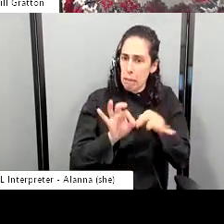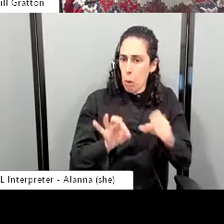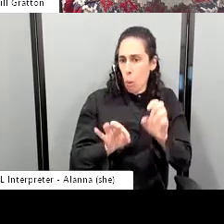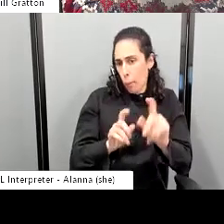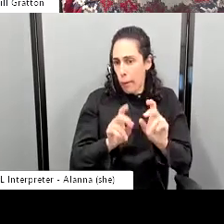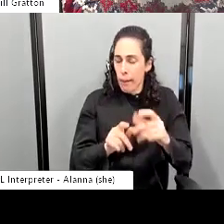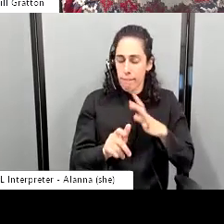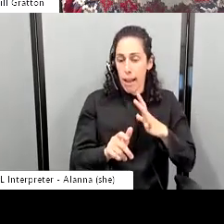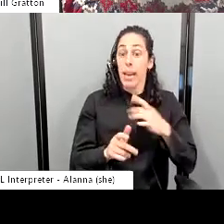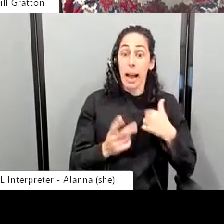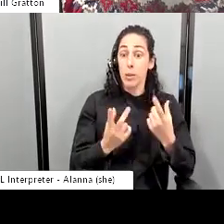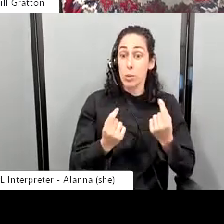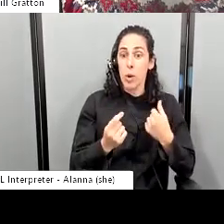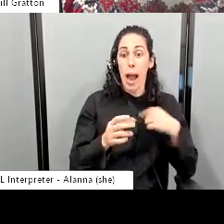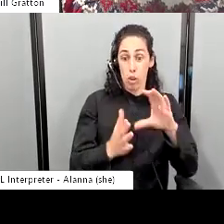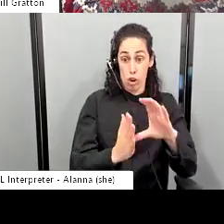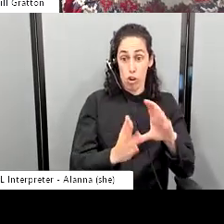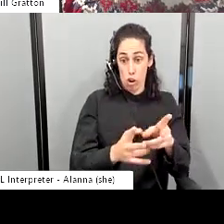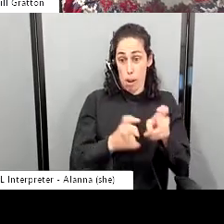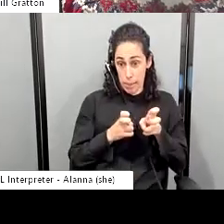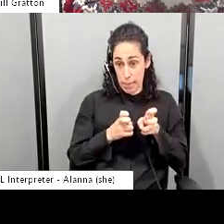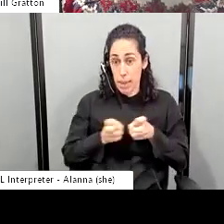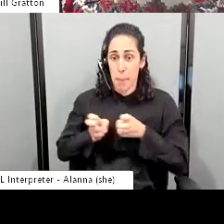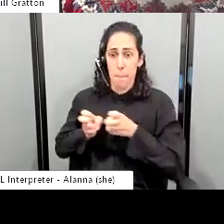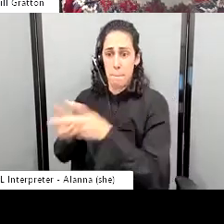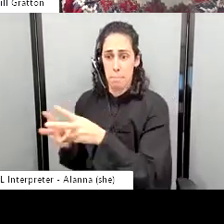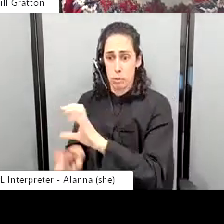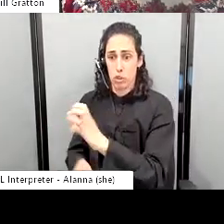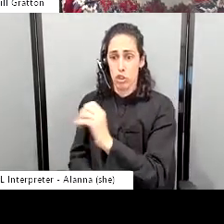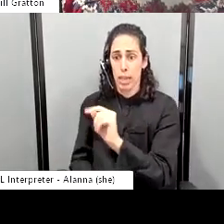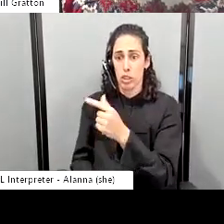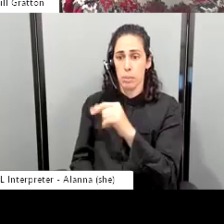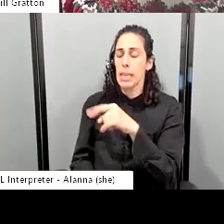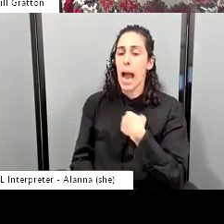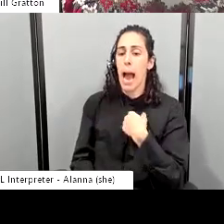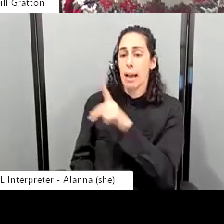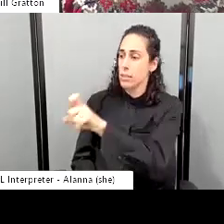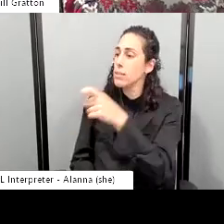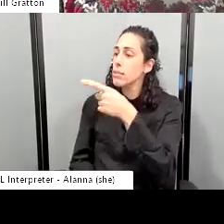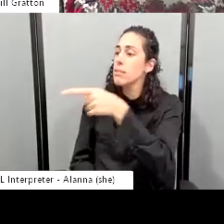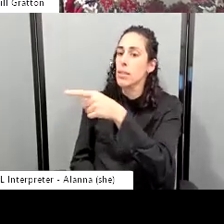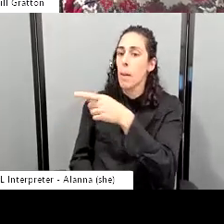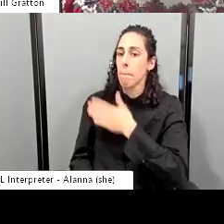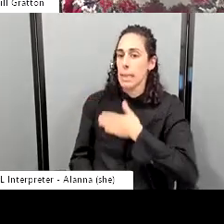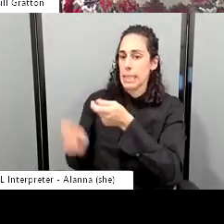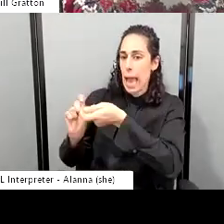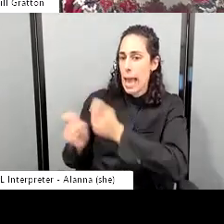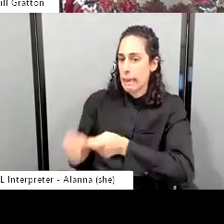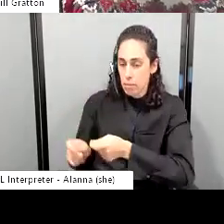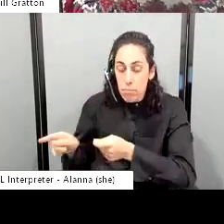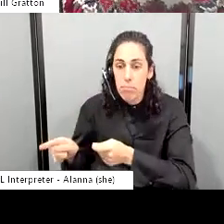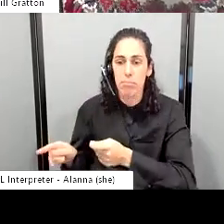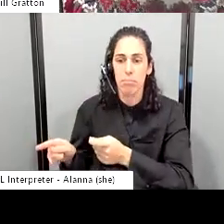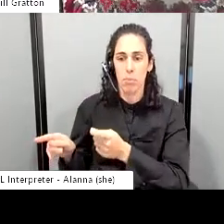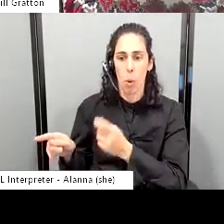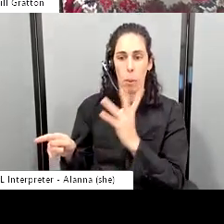and long-winded. I copied it into ChatGPT and said, edit this. And oh my gosh, it was beautiful. So it can do things like